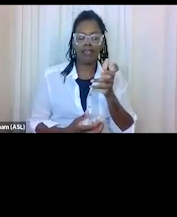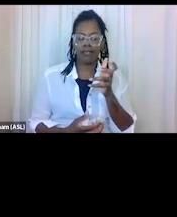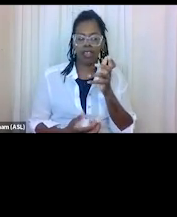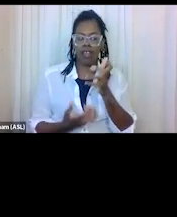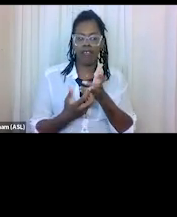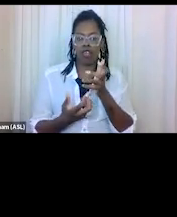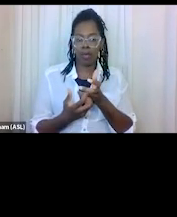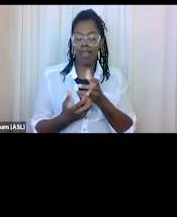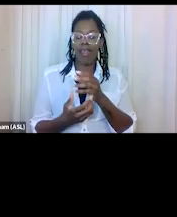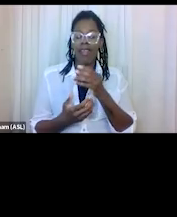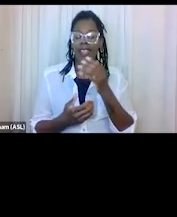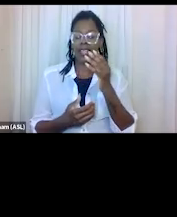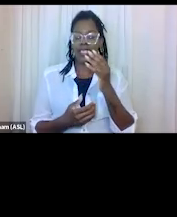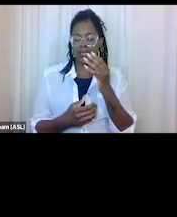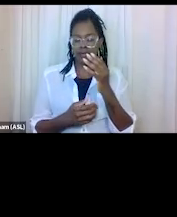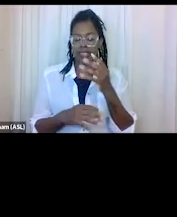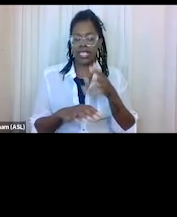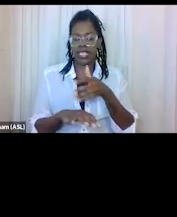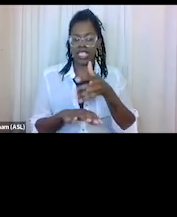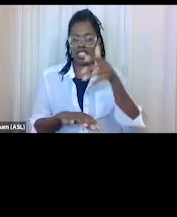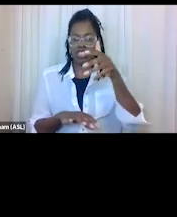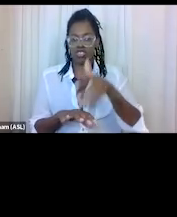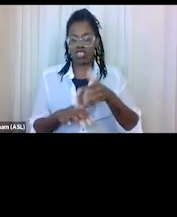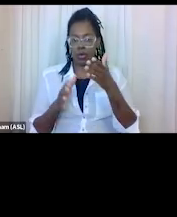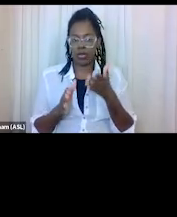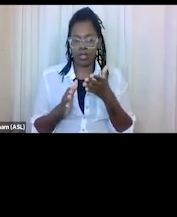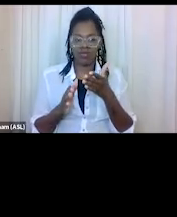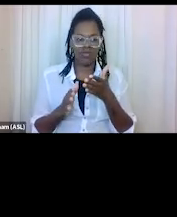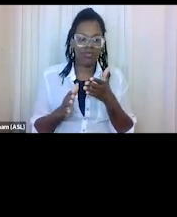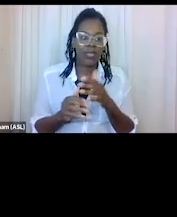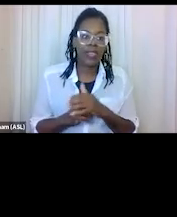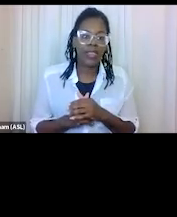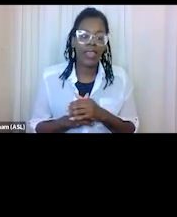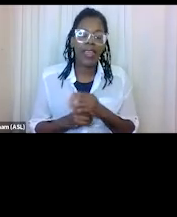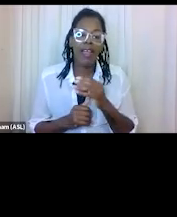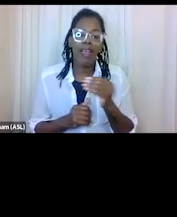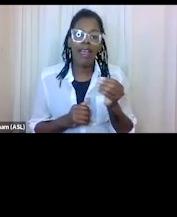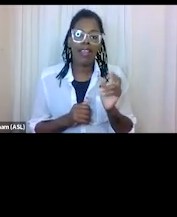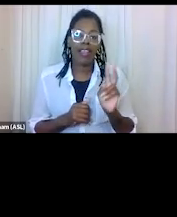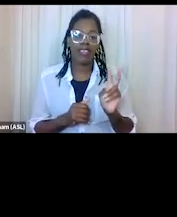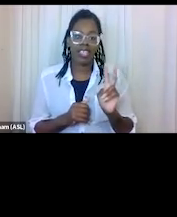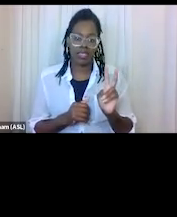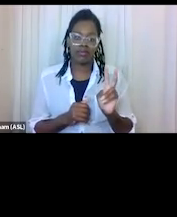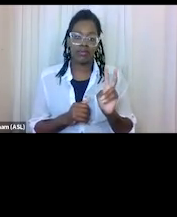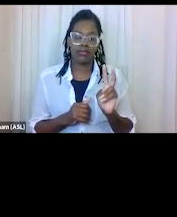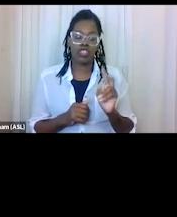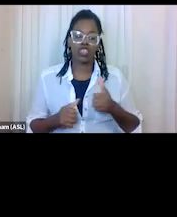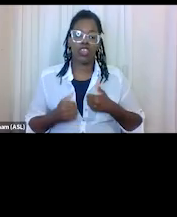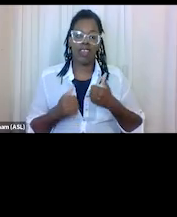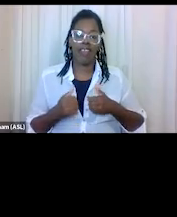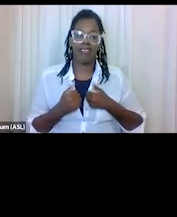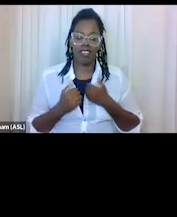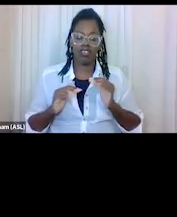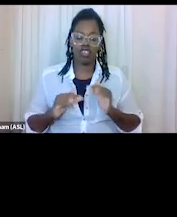descent, Kwa Will Tekan, and a victim survivor of childhood trauma